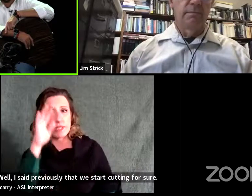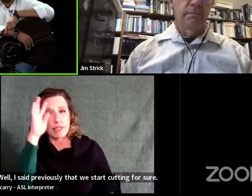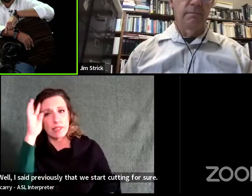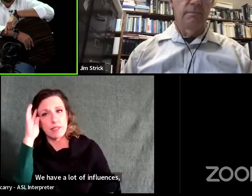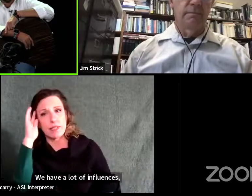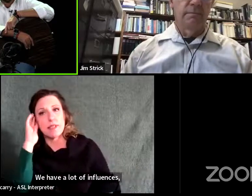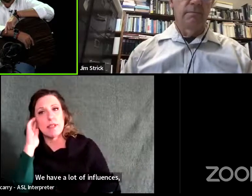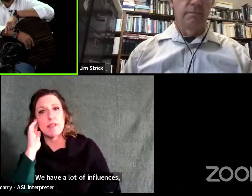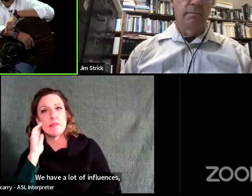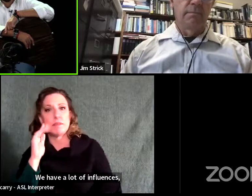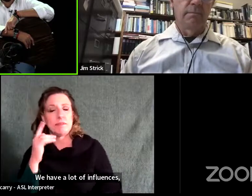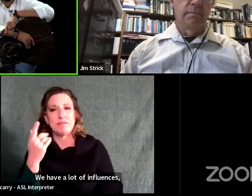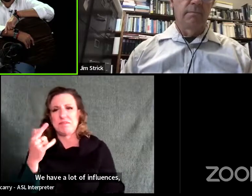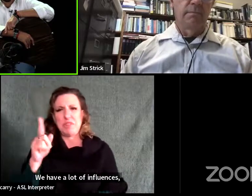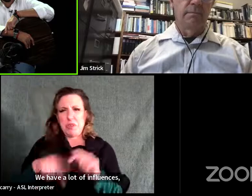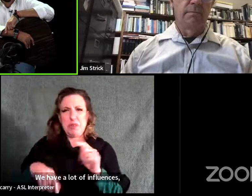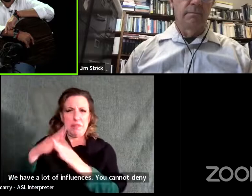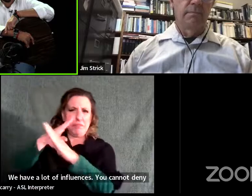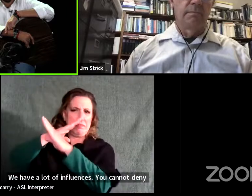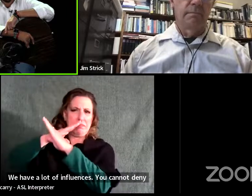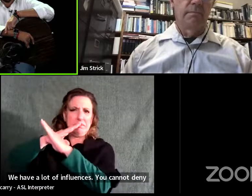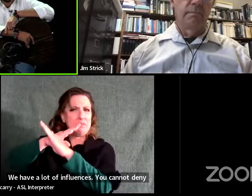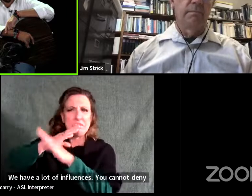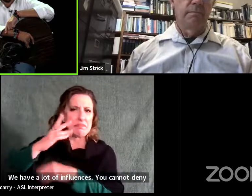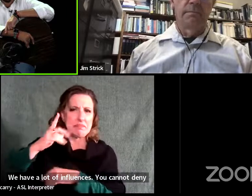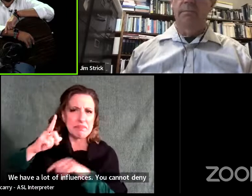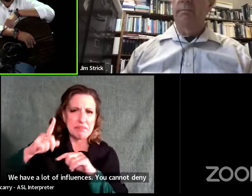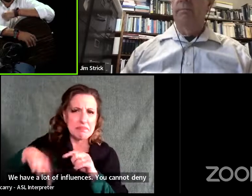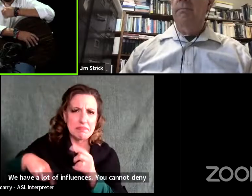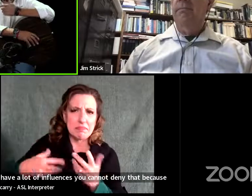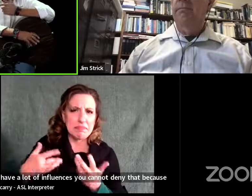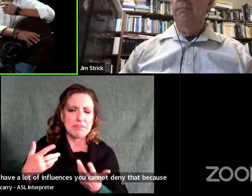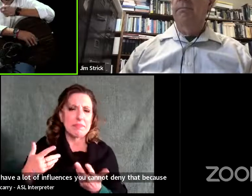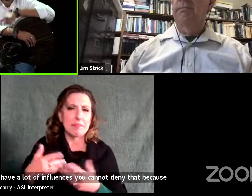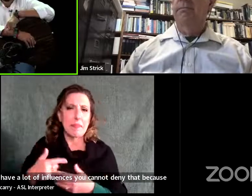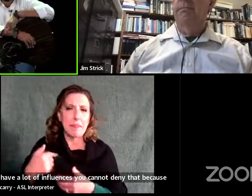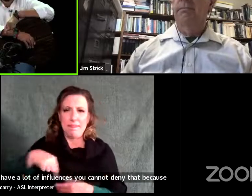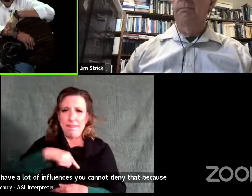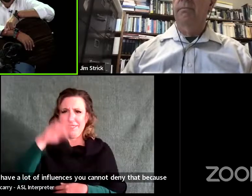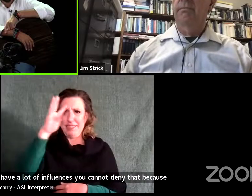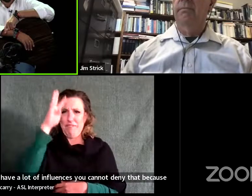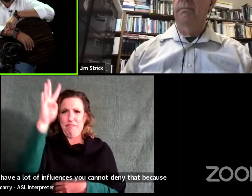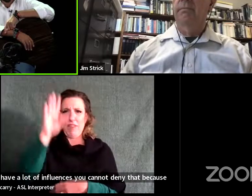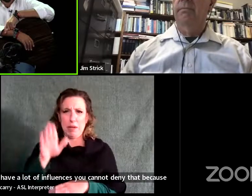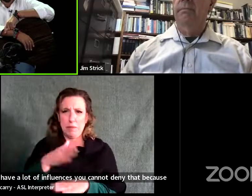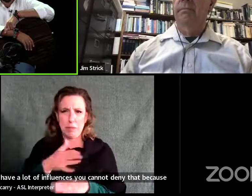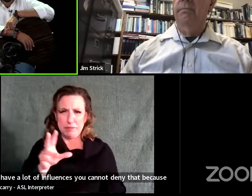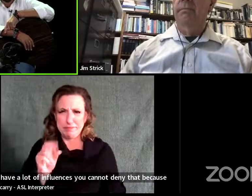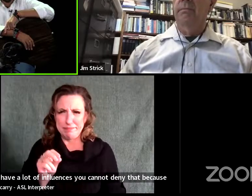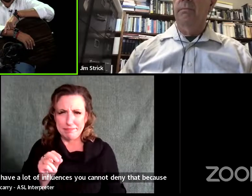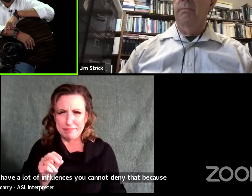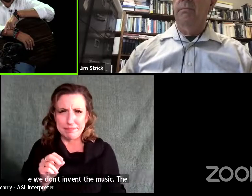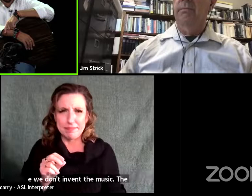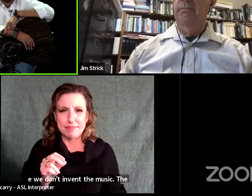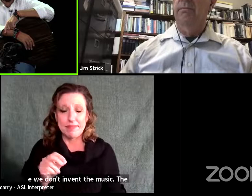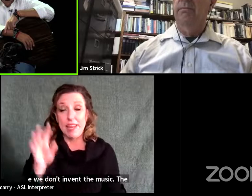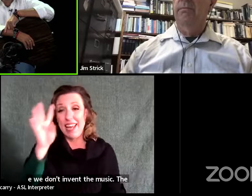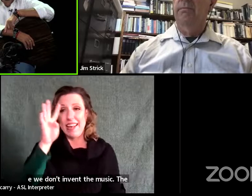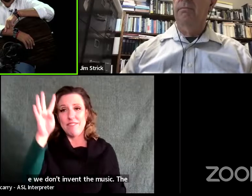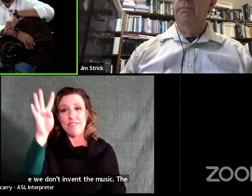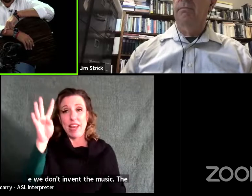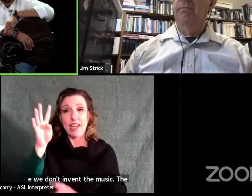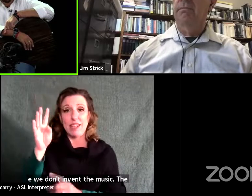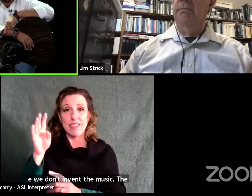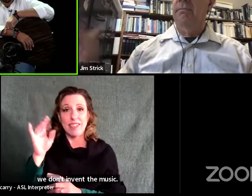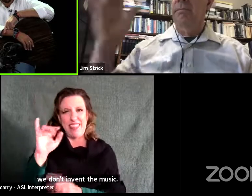cannot deny that, because we don't invent the music. The music is a